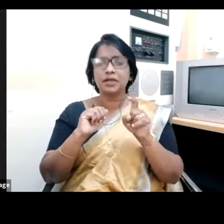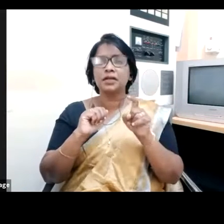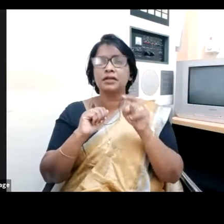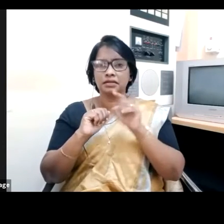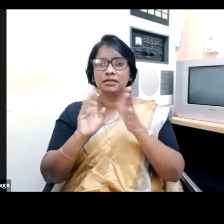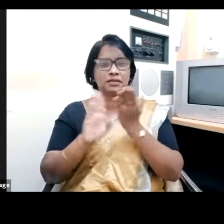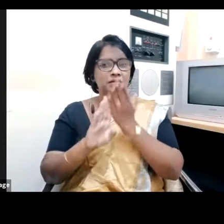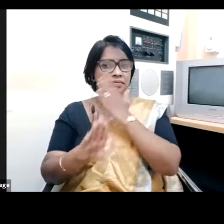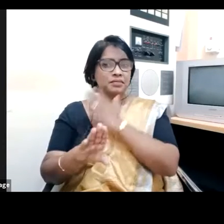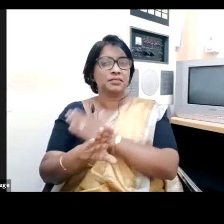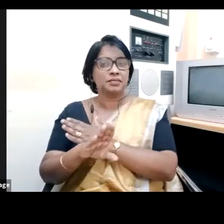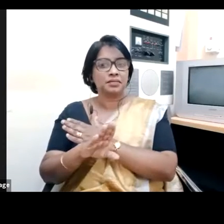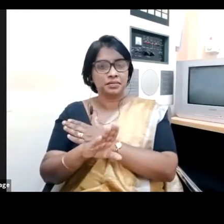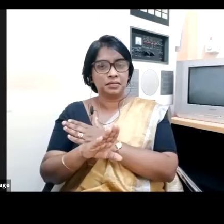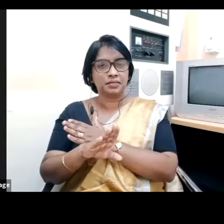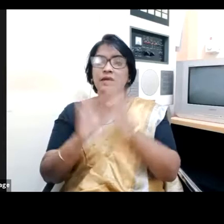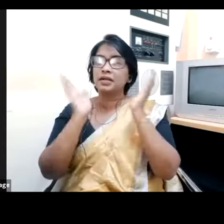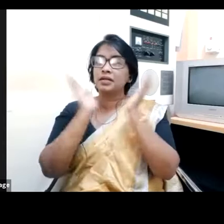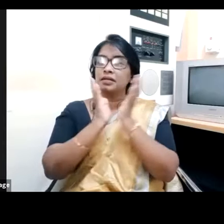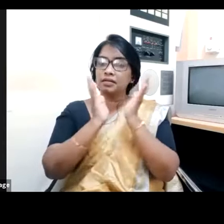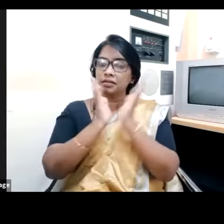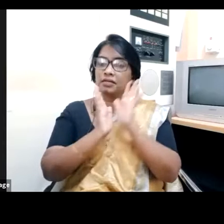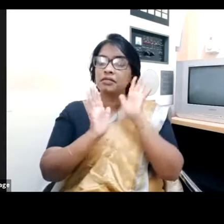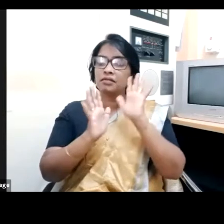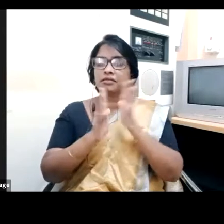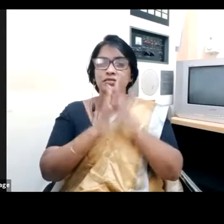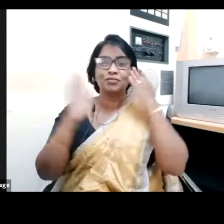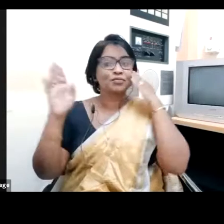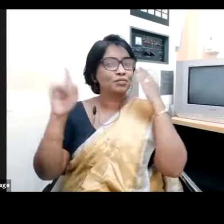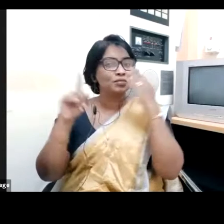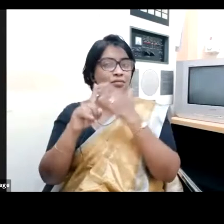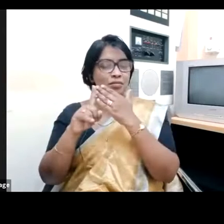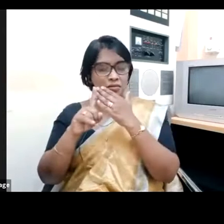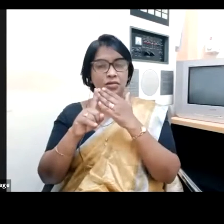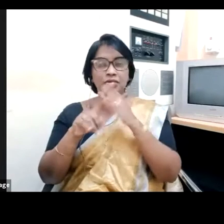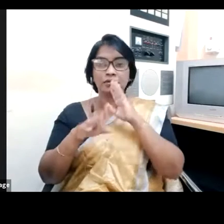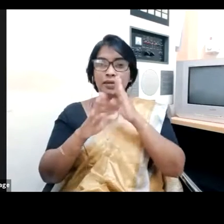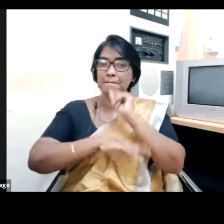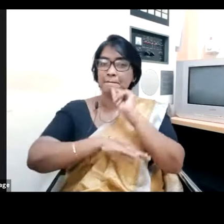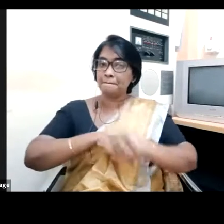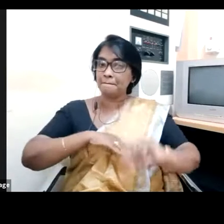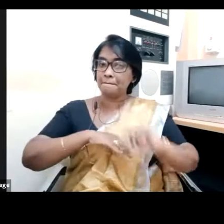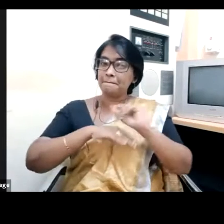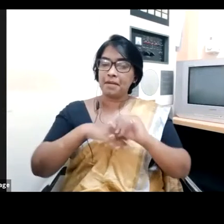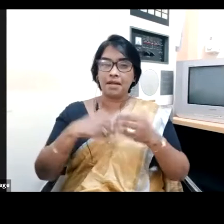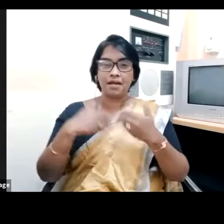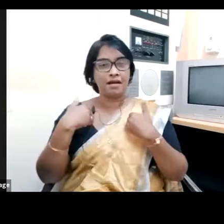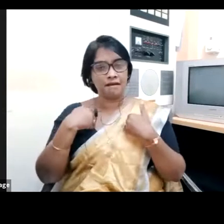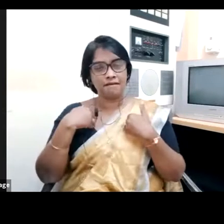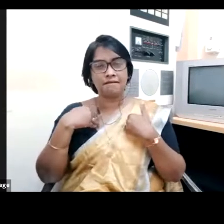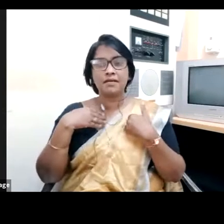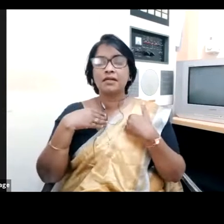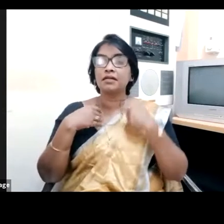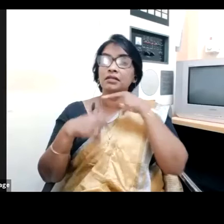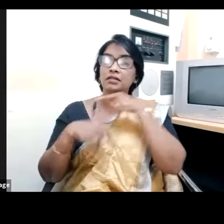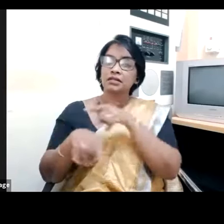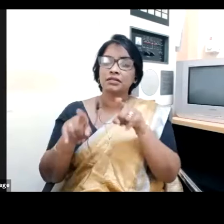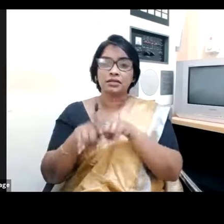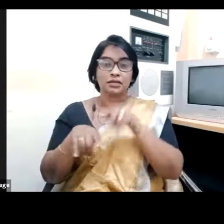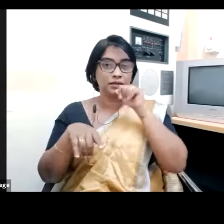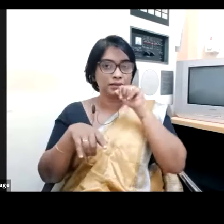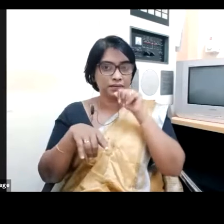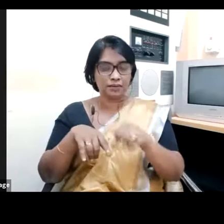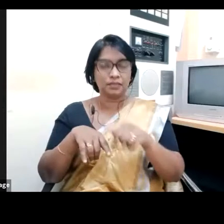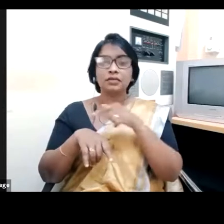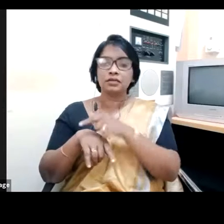which was from 1995 to 2020, unfortunately didn't bring up all the results that it